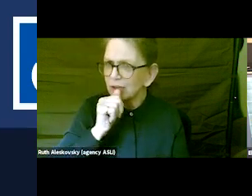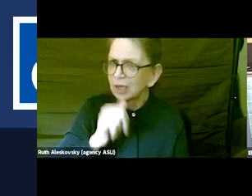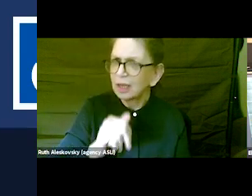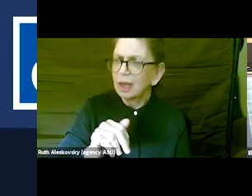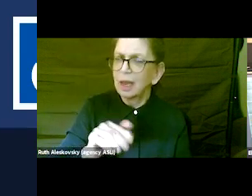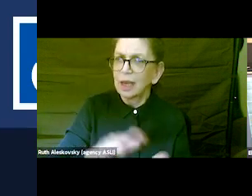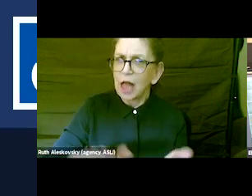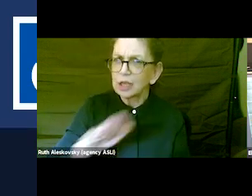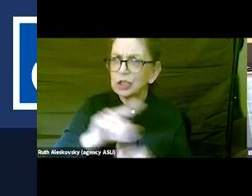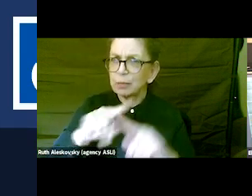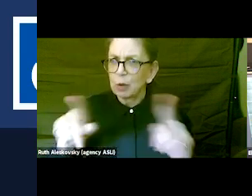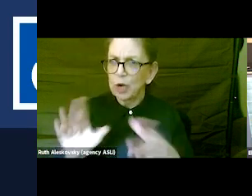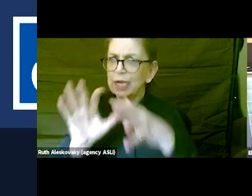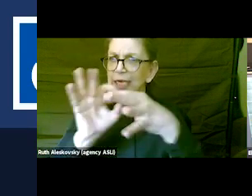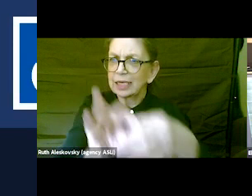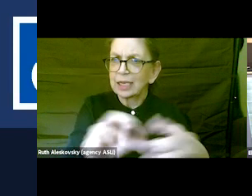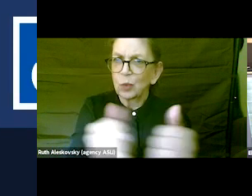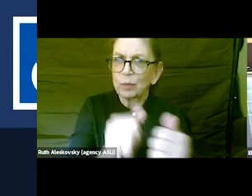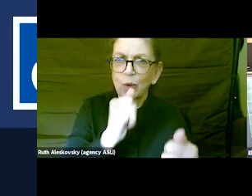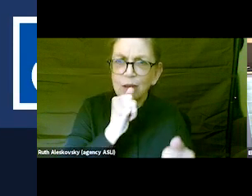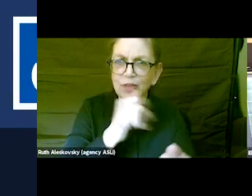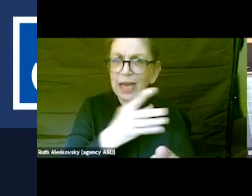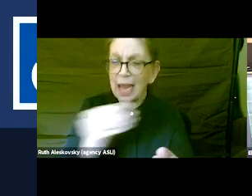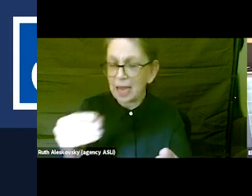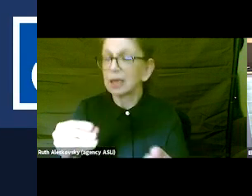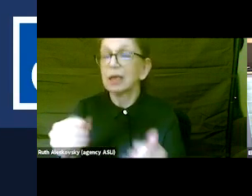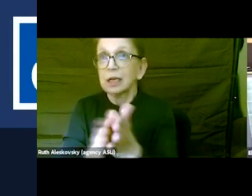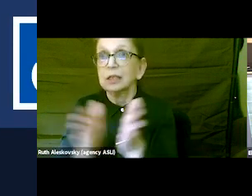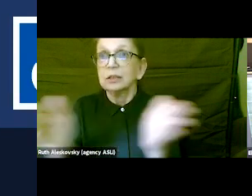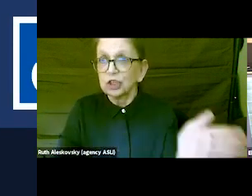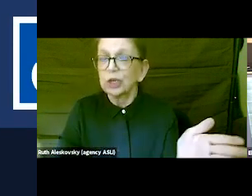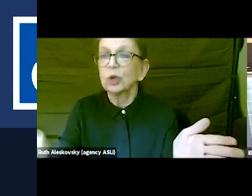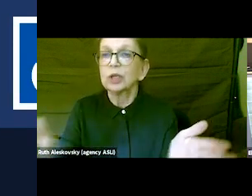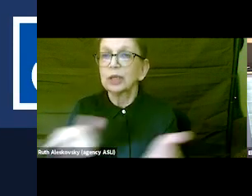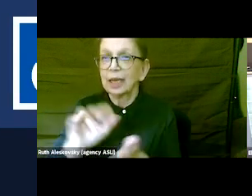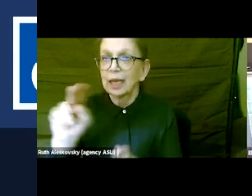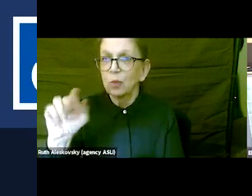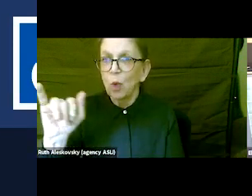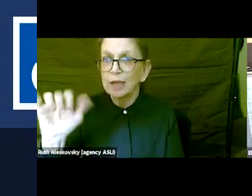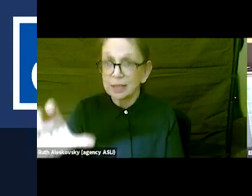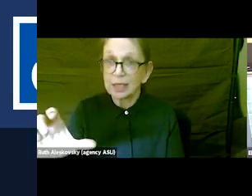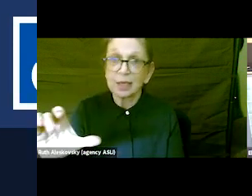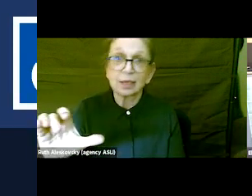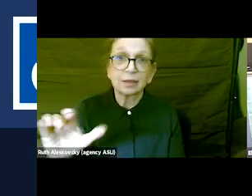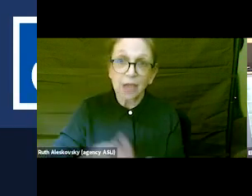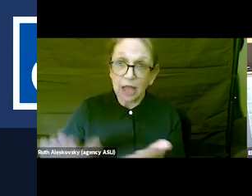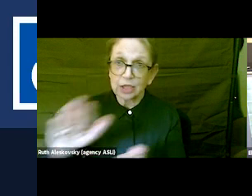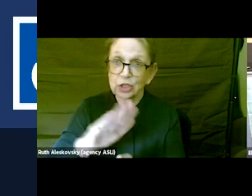we, you know, try to find the next generation